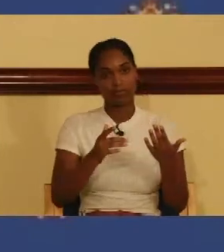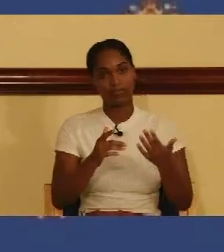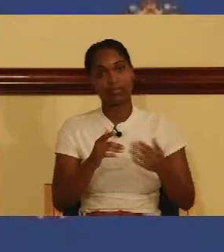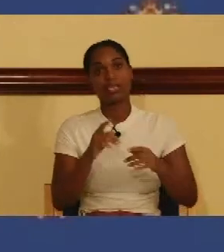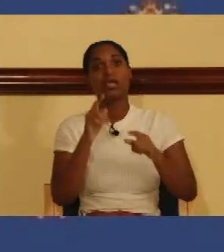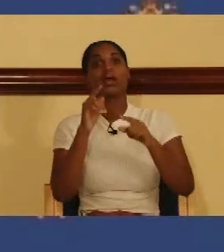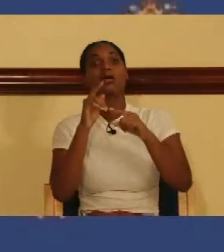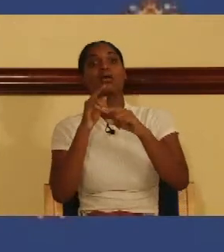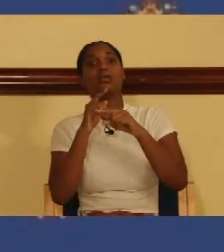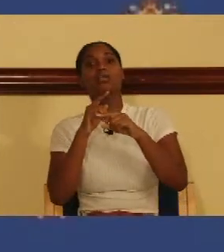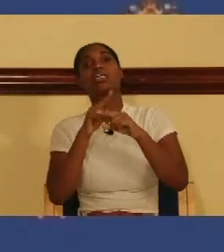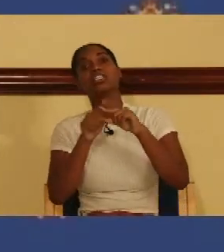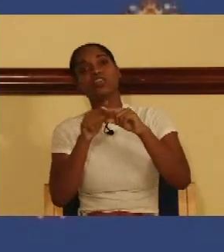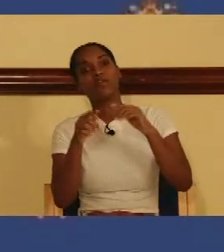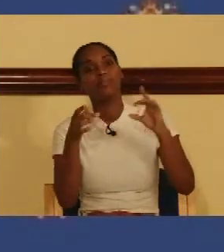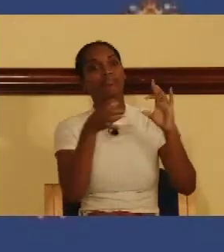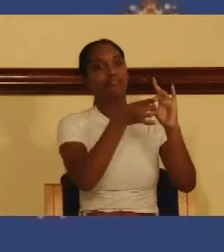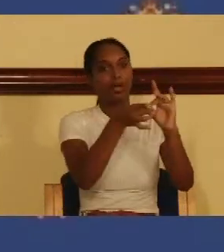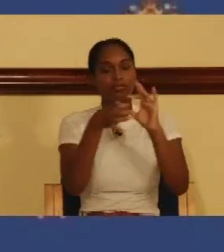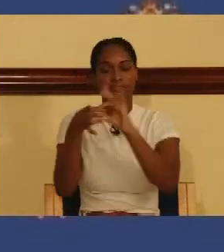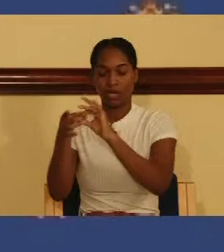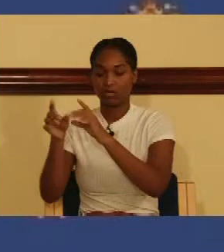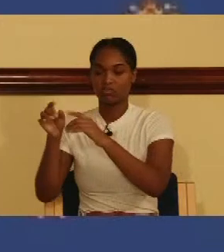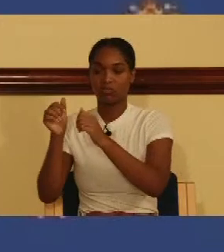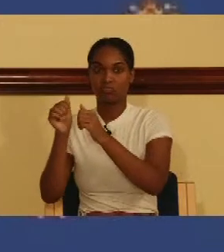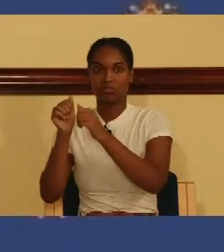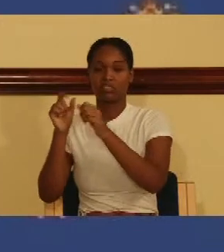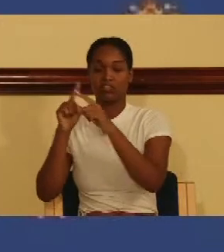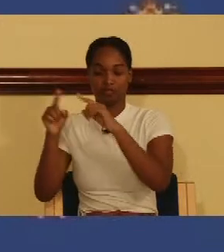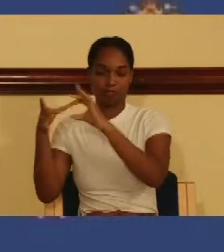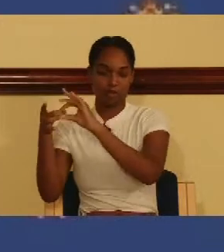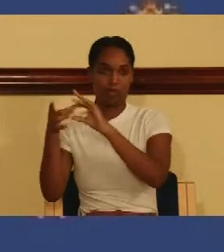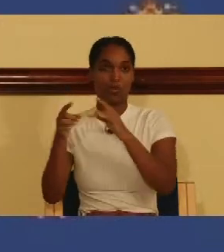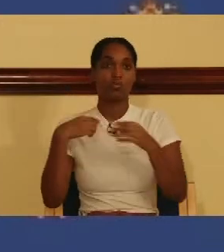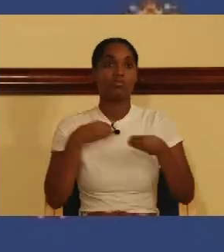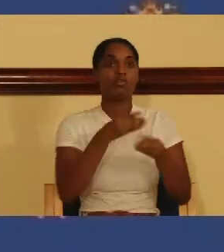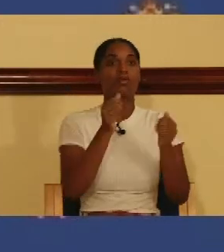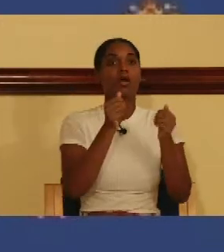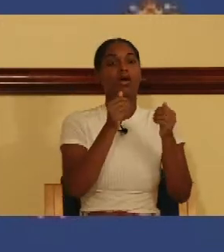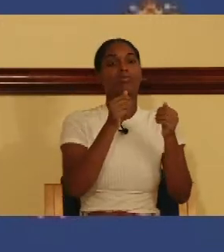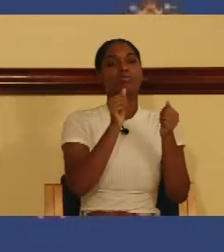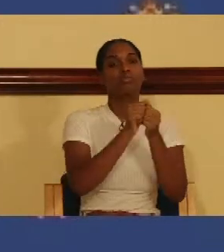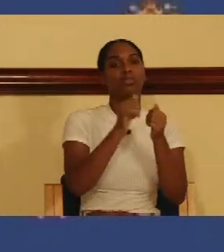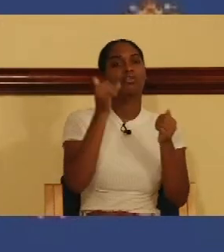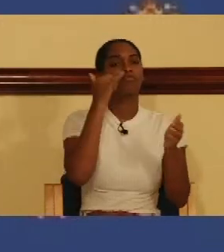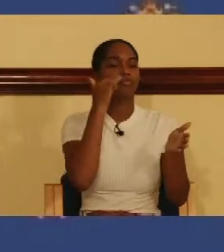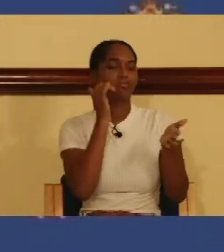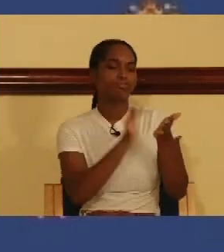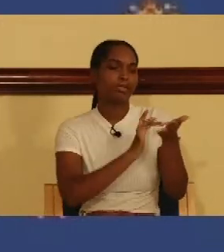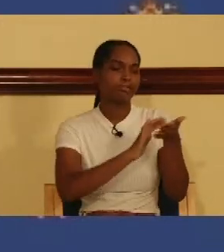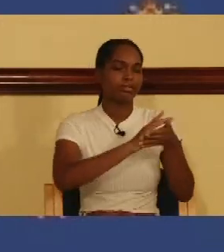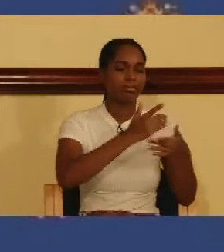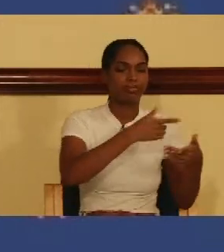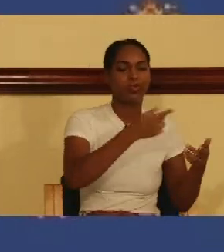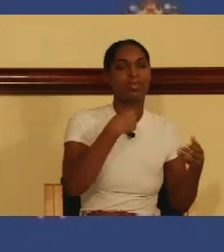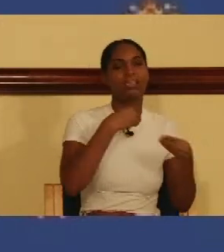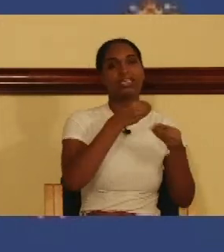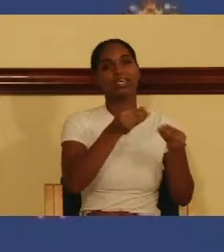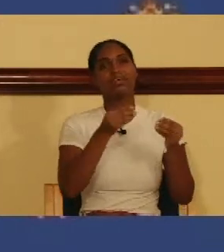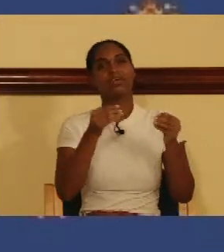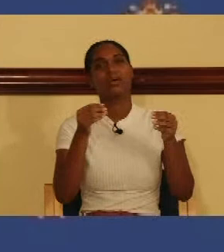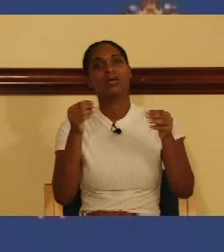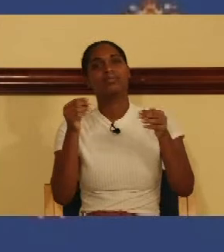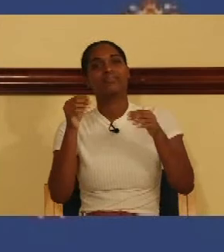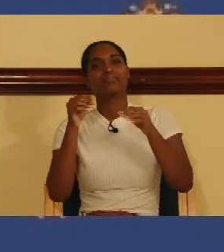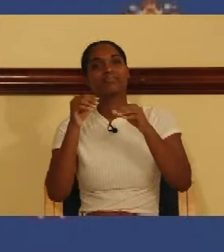through our various partnerships. We've been able to provide devices. We have had sessions for parents where we try